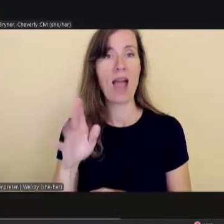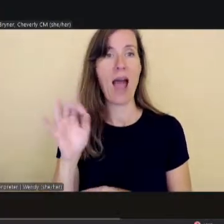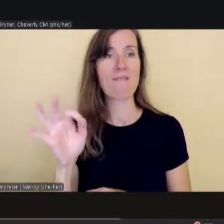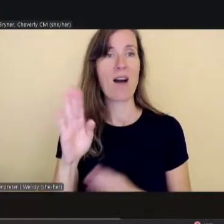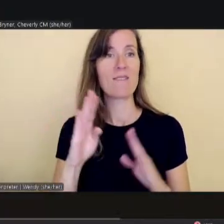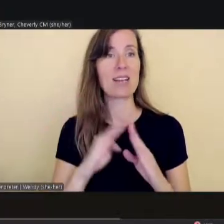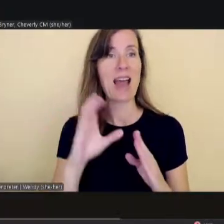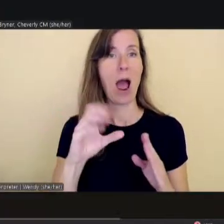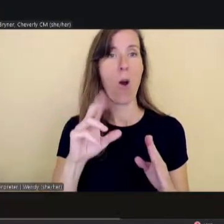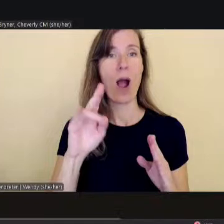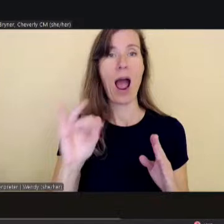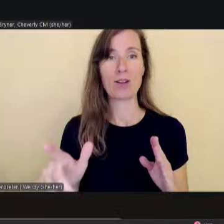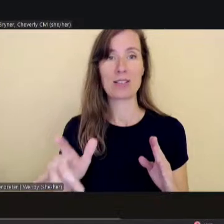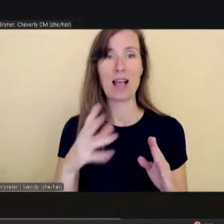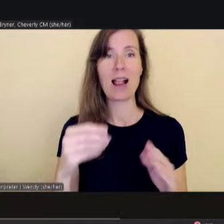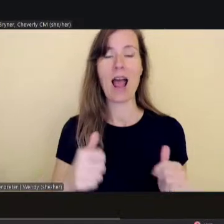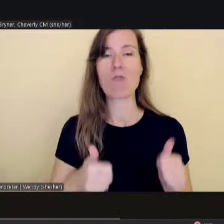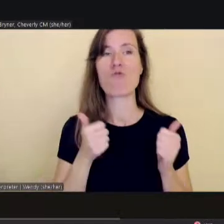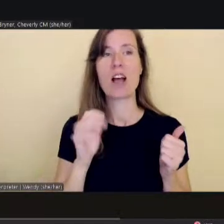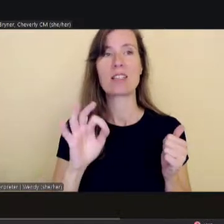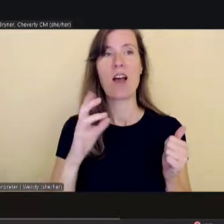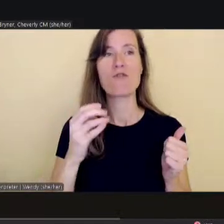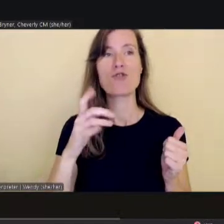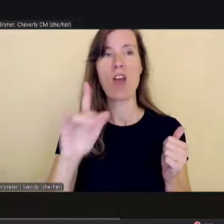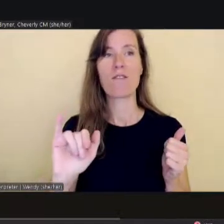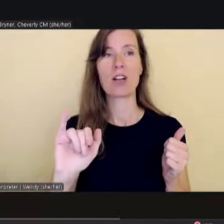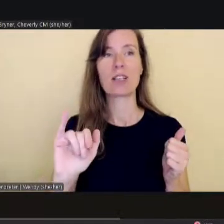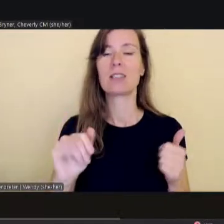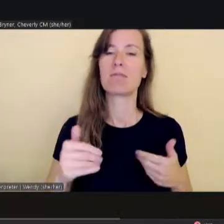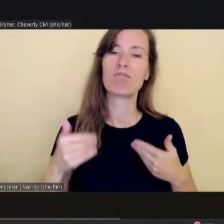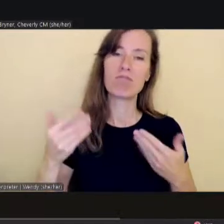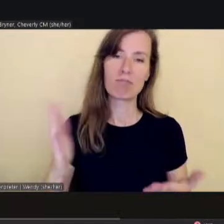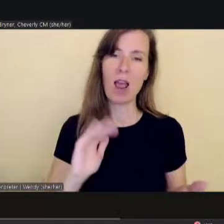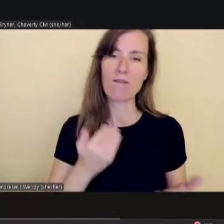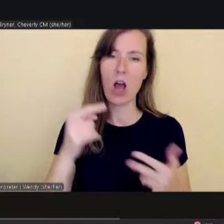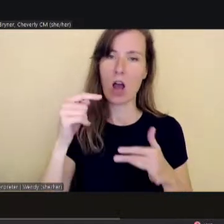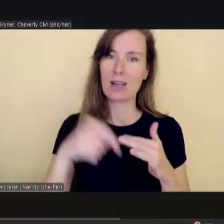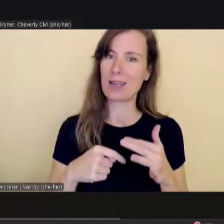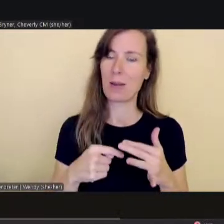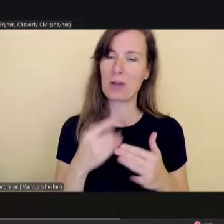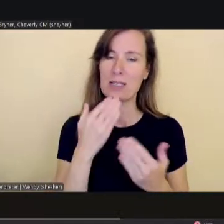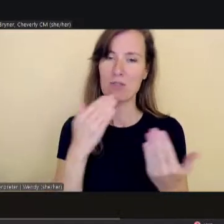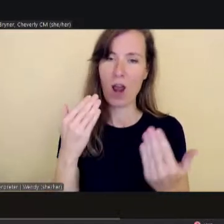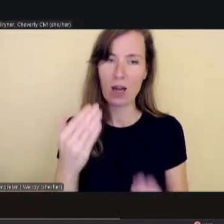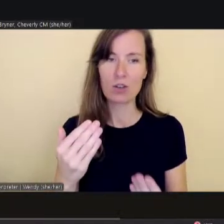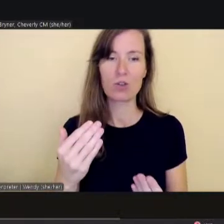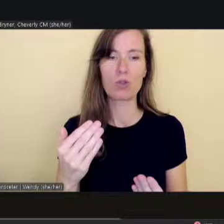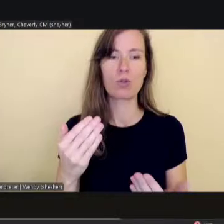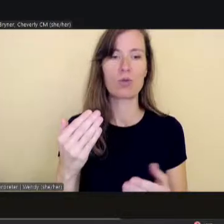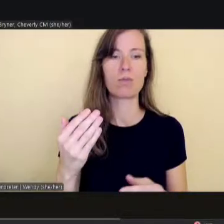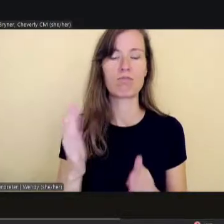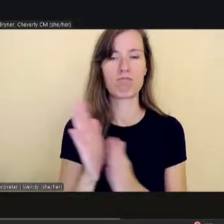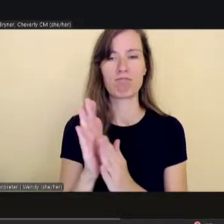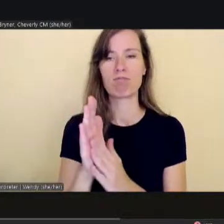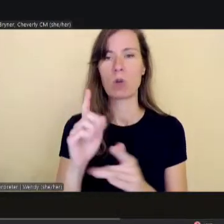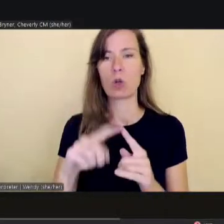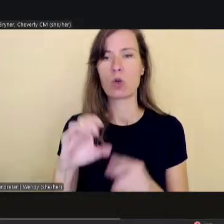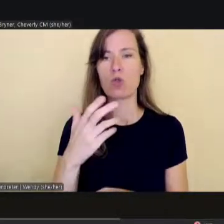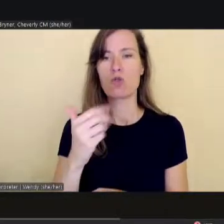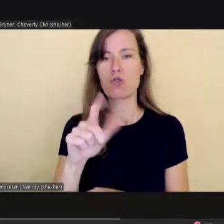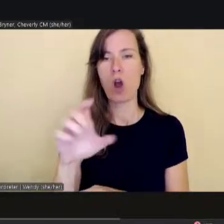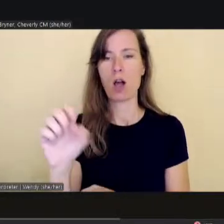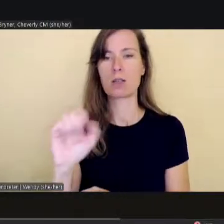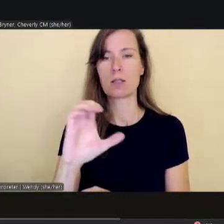of Cheverly, do hereby extend our deepest gratitude and commendation to Charles Chuck Hageman for